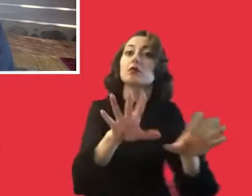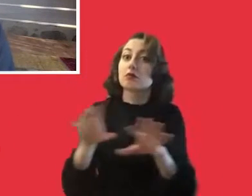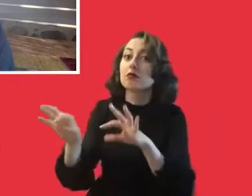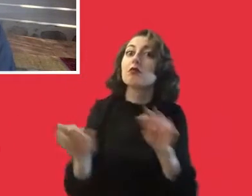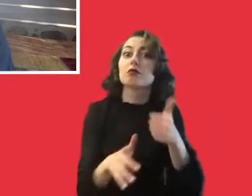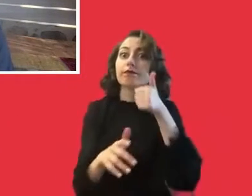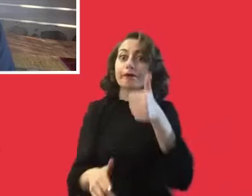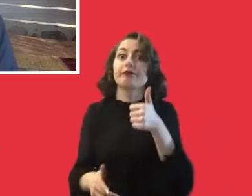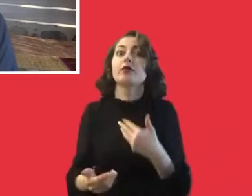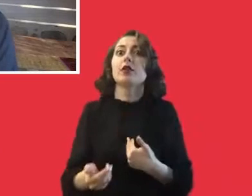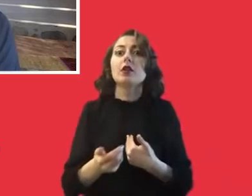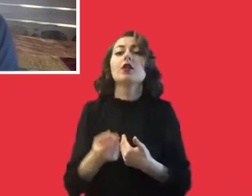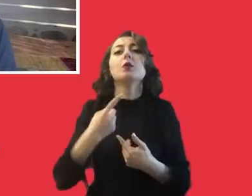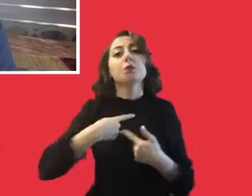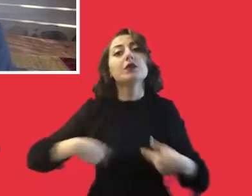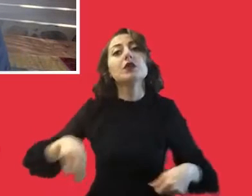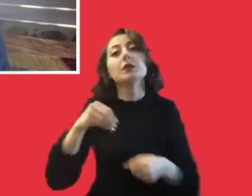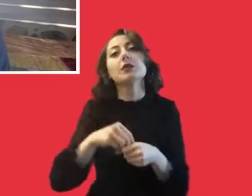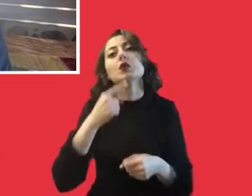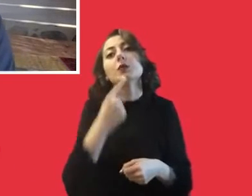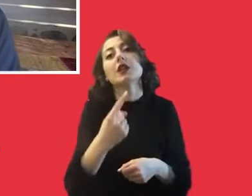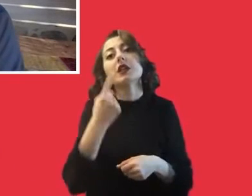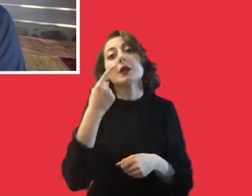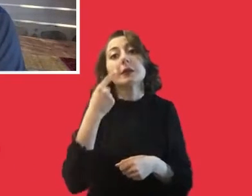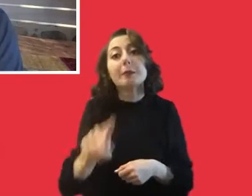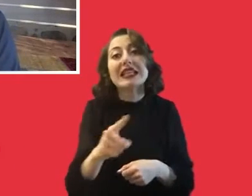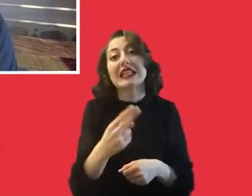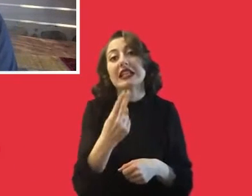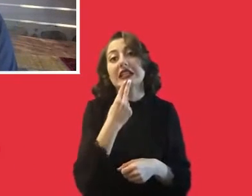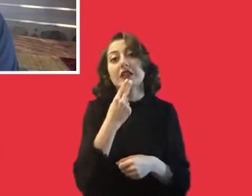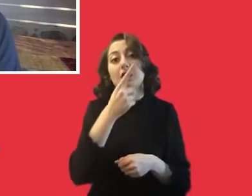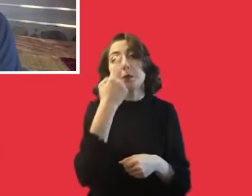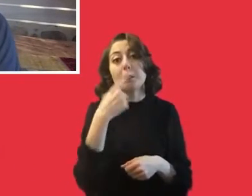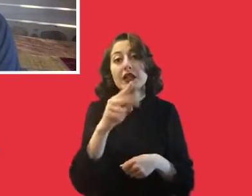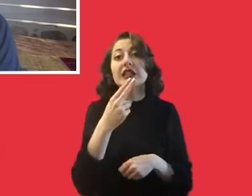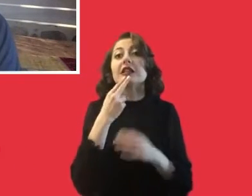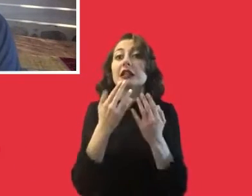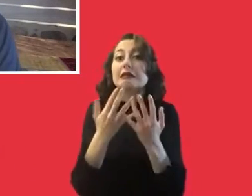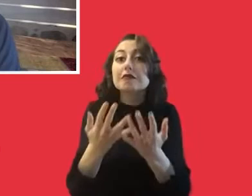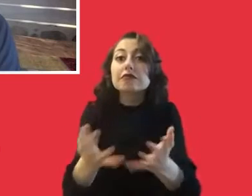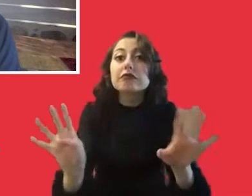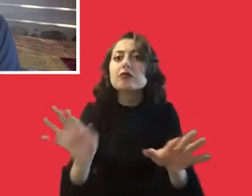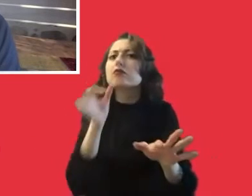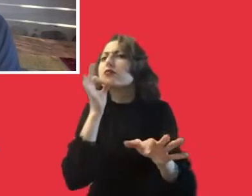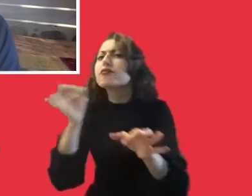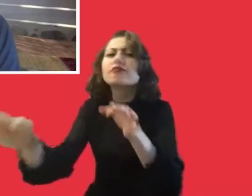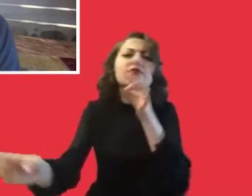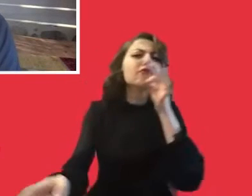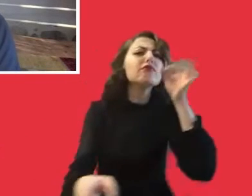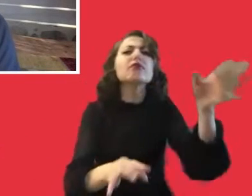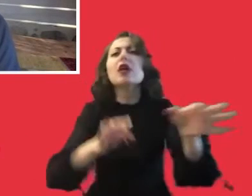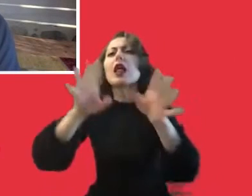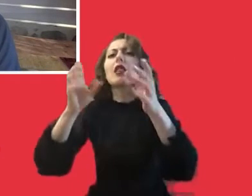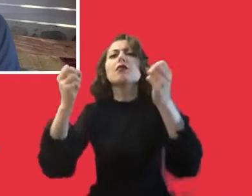1,000 women actually played on the field. What does that mean? 1,000 women. It means that hundreds